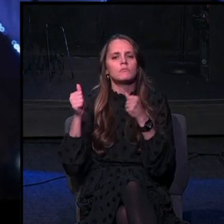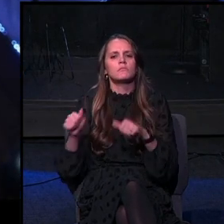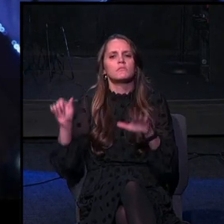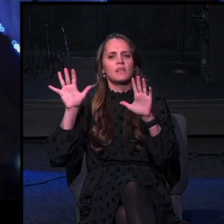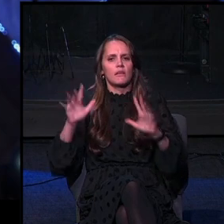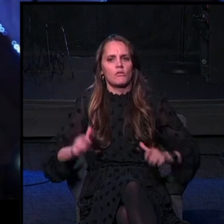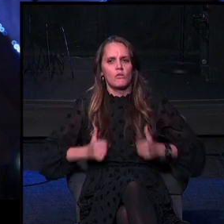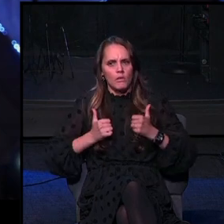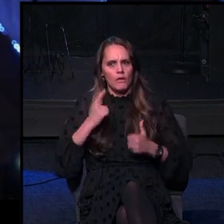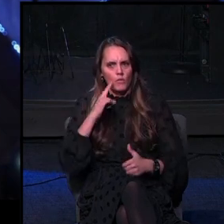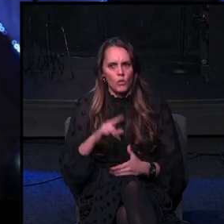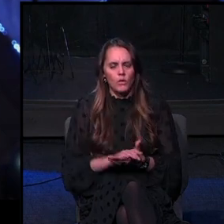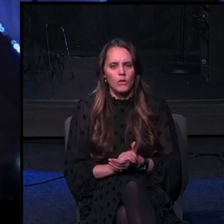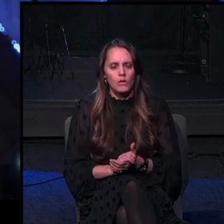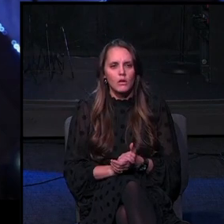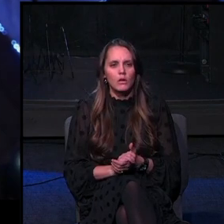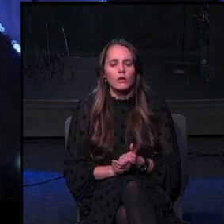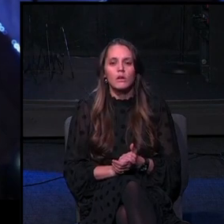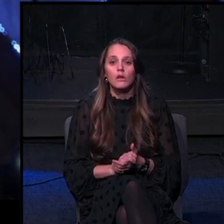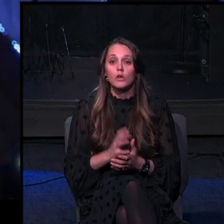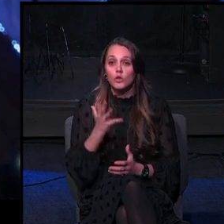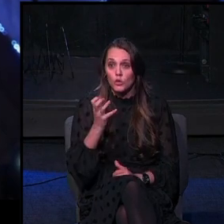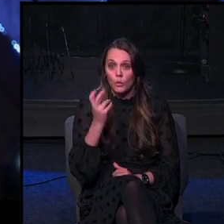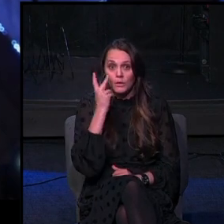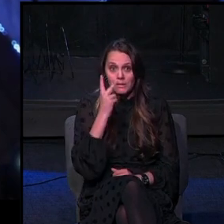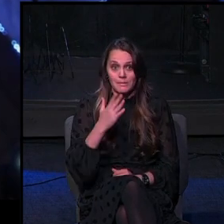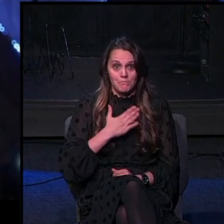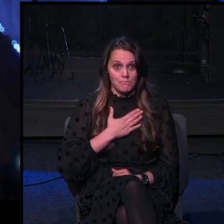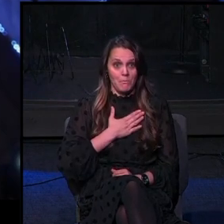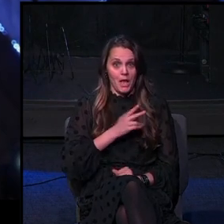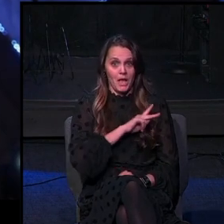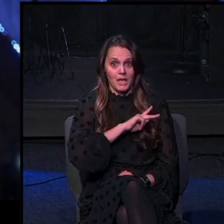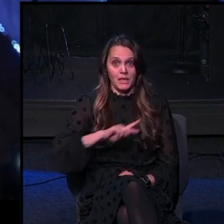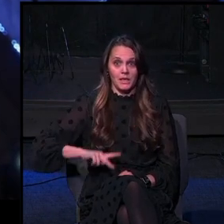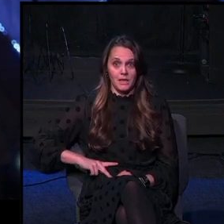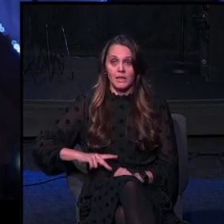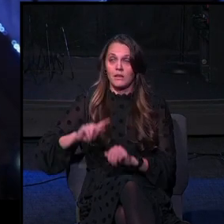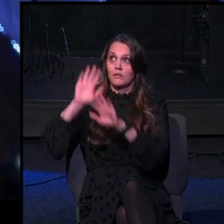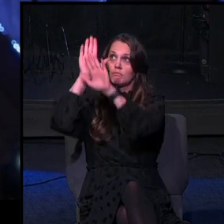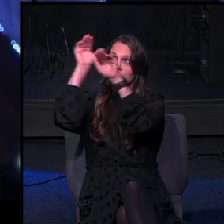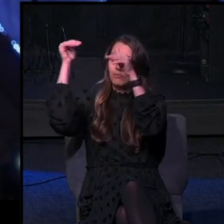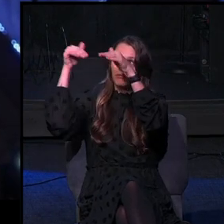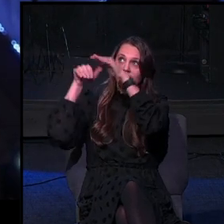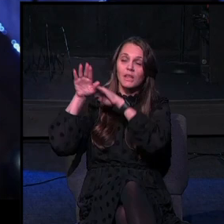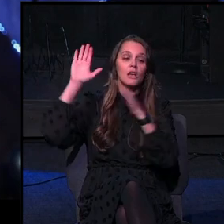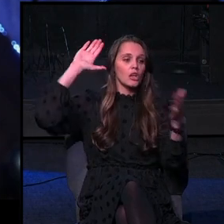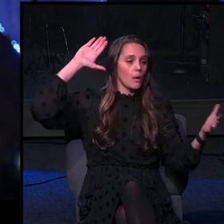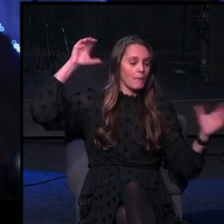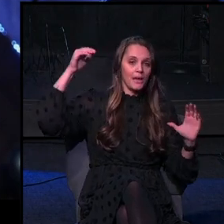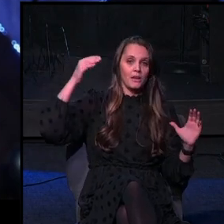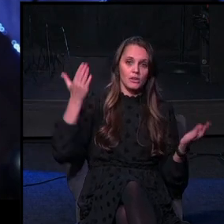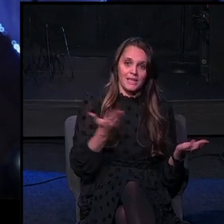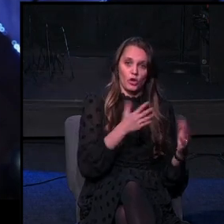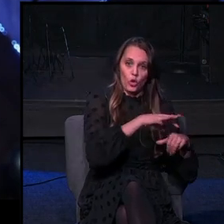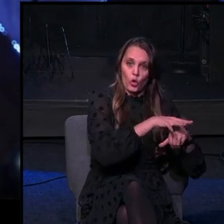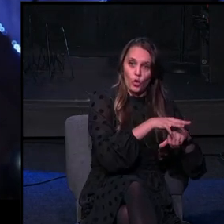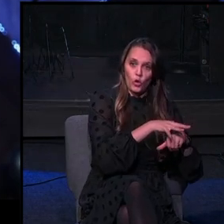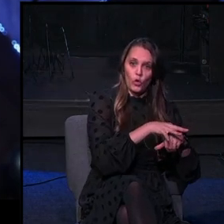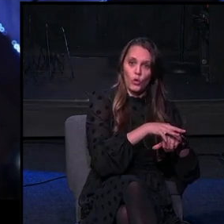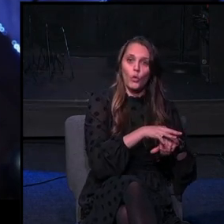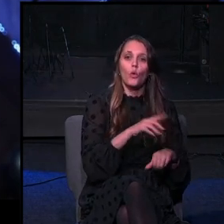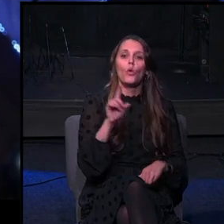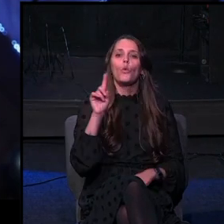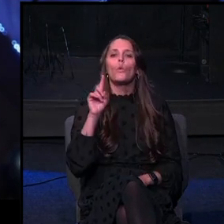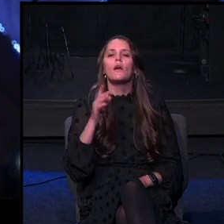It's the most important. You want to talk about seeing my kingdom come here to earth? Everywhere my kingdom goes, everywhere my